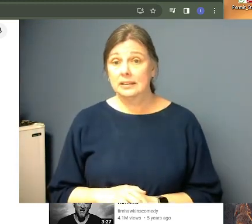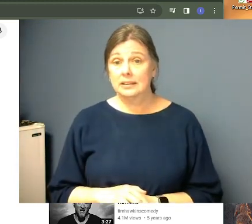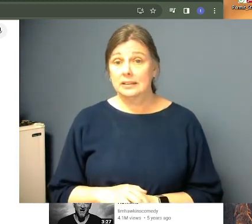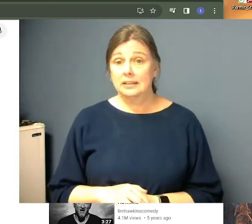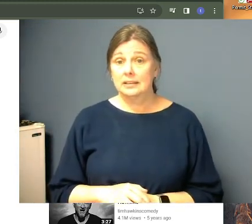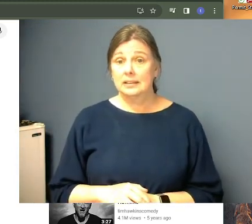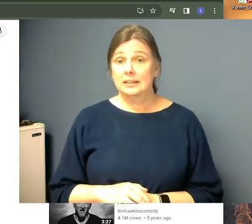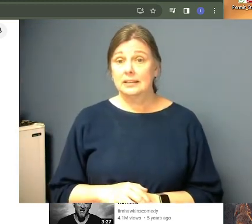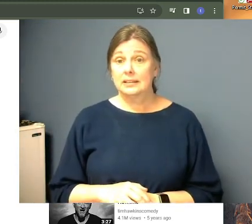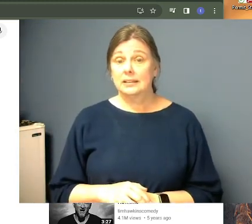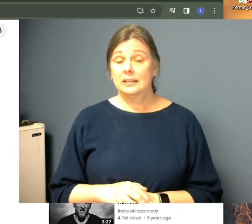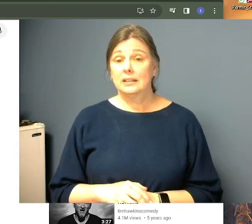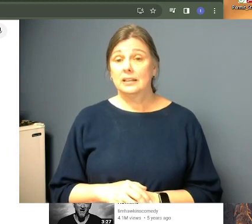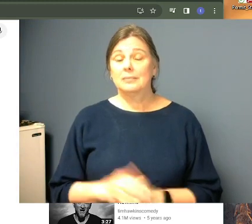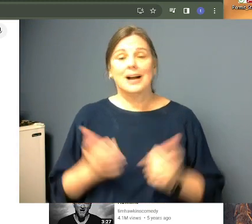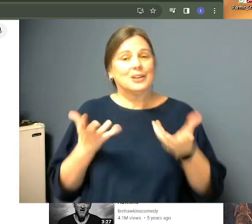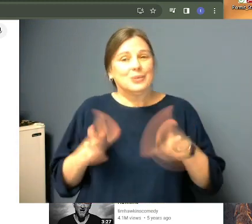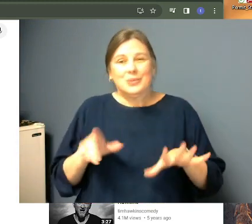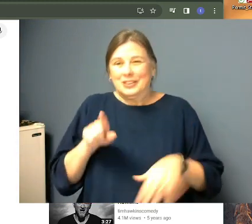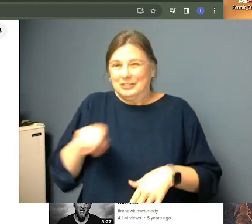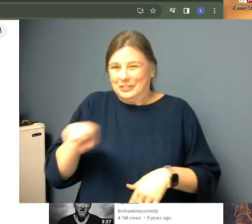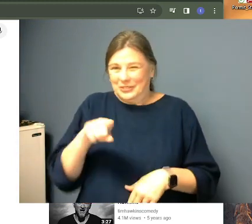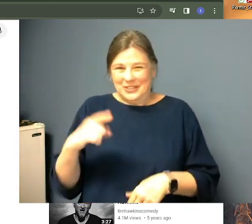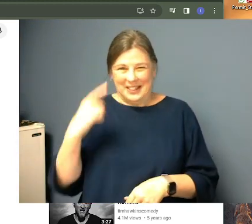not totally like this